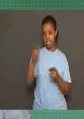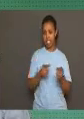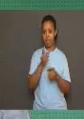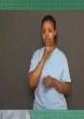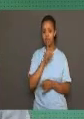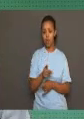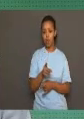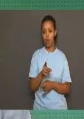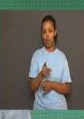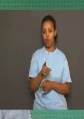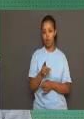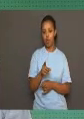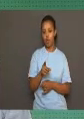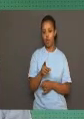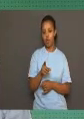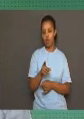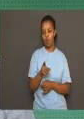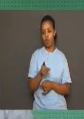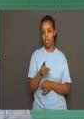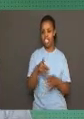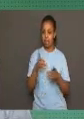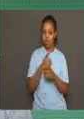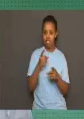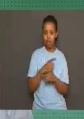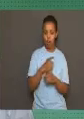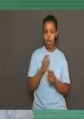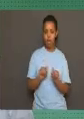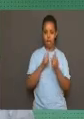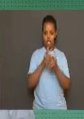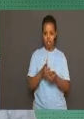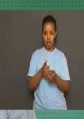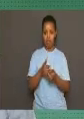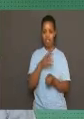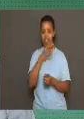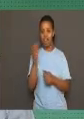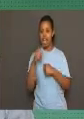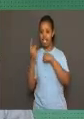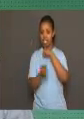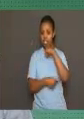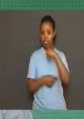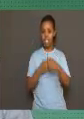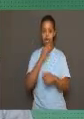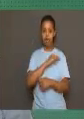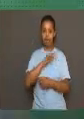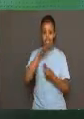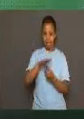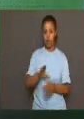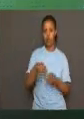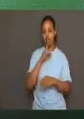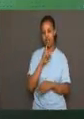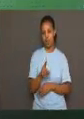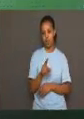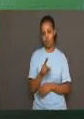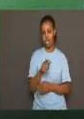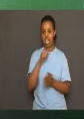of learning that occurs through rewards and punishments for behavior.